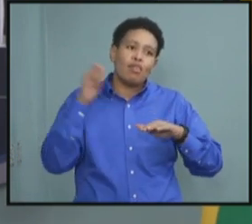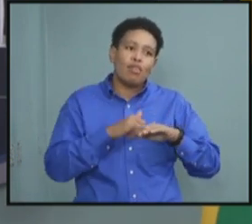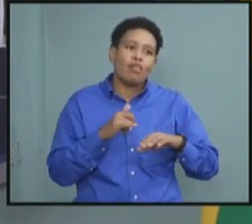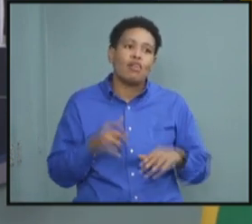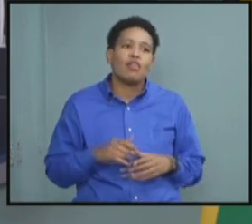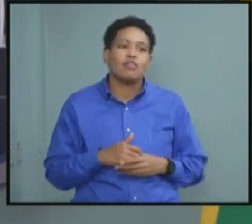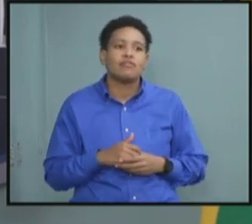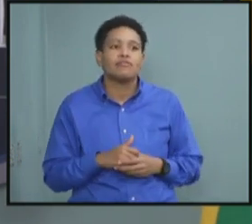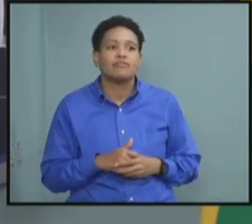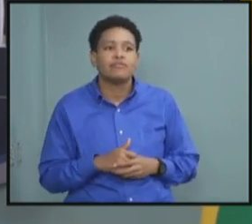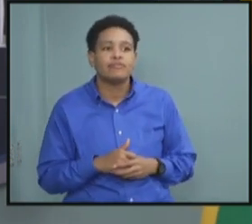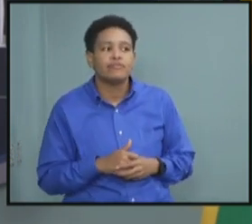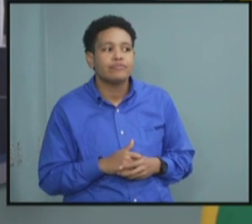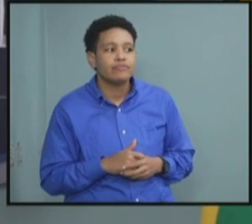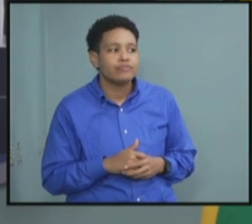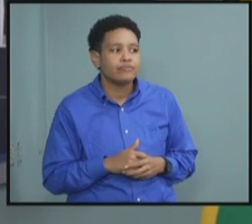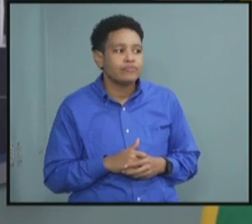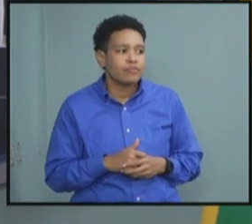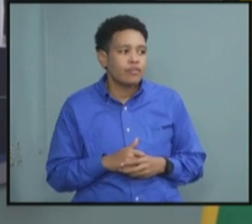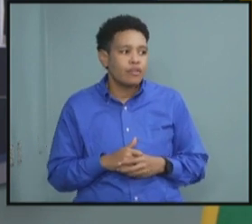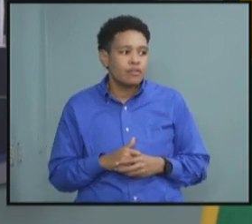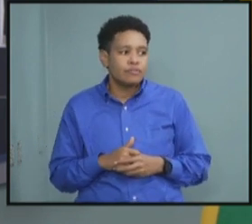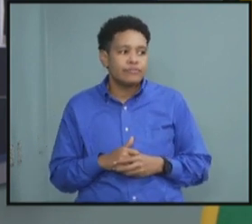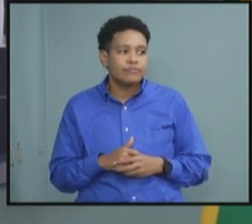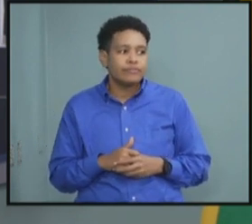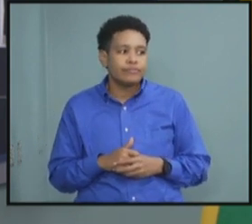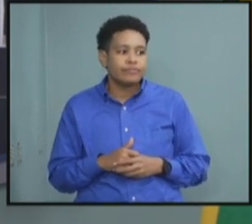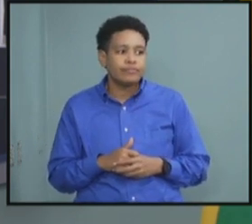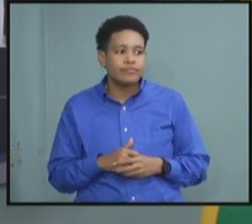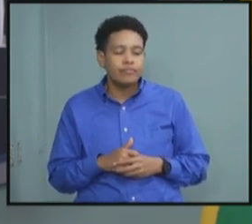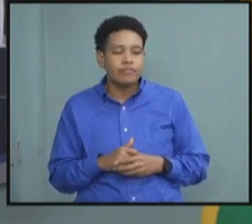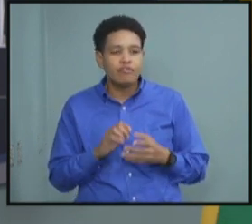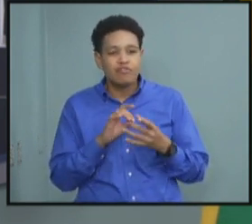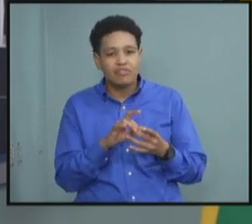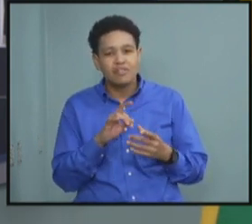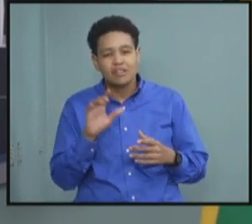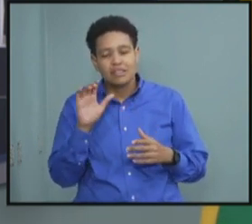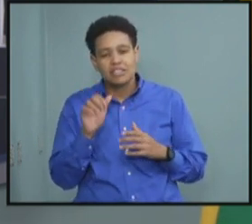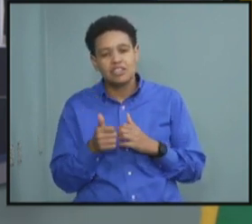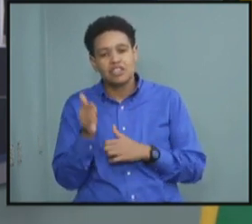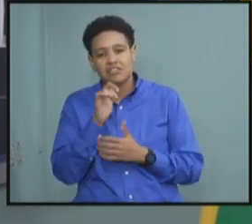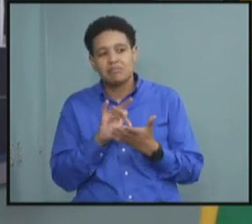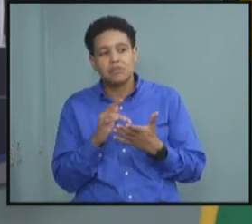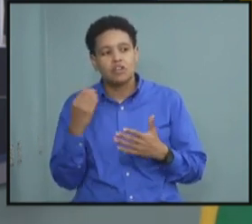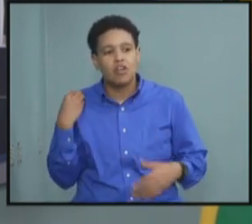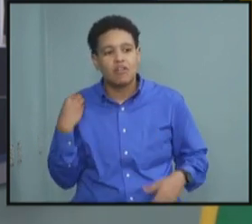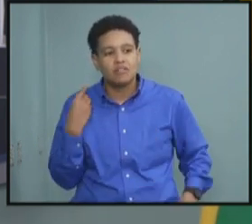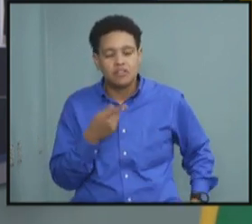sir, concerning... Oh, the Minister of Health or the CMO, I'll invite to answer that question.